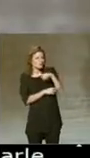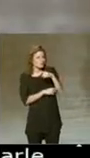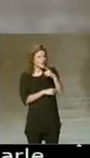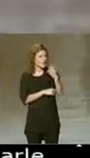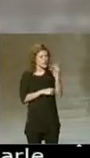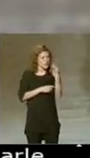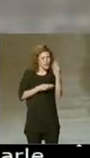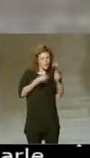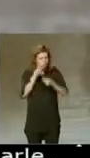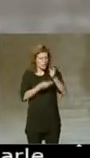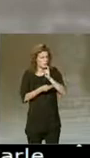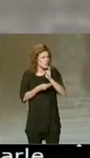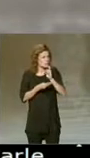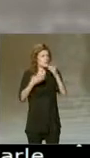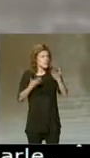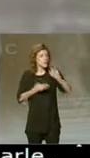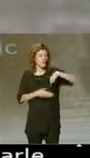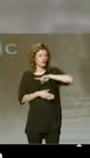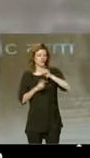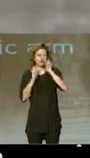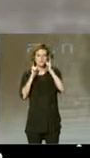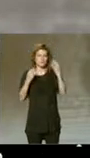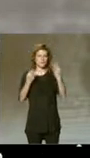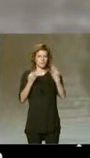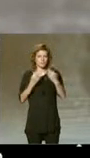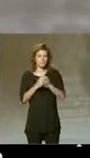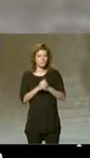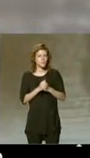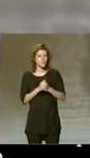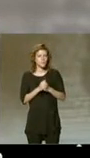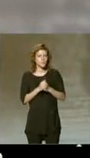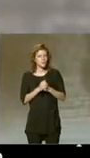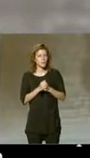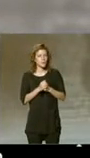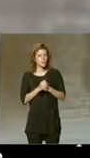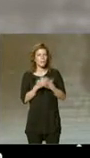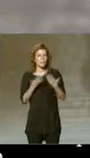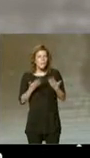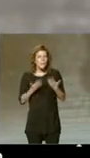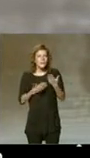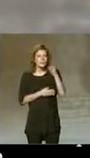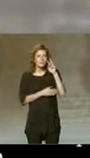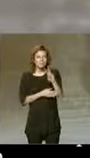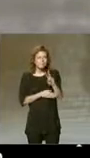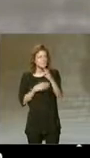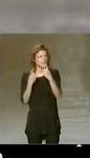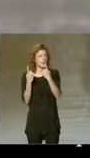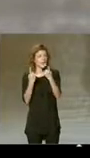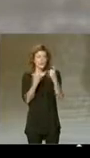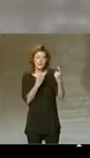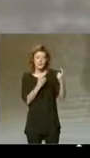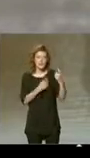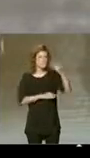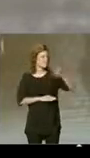robotic arms telling them their interaction partners or stakeholders, we've realized that there is